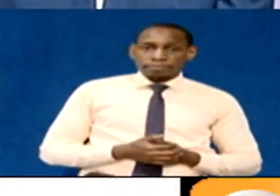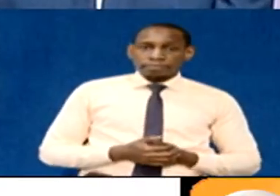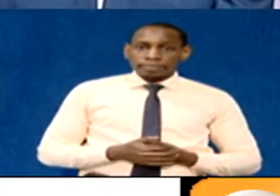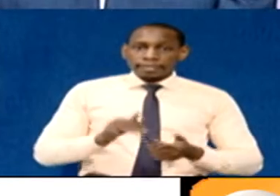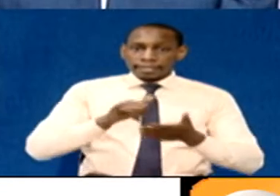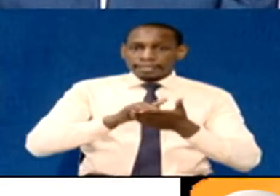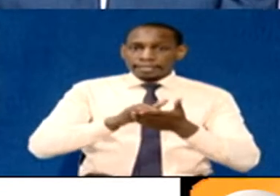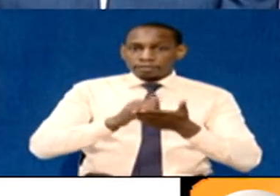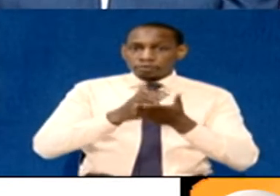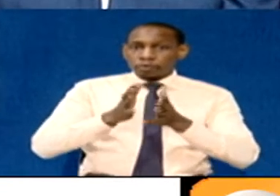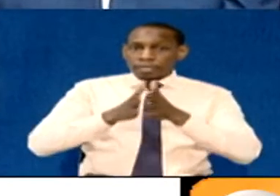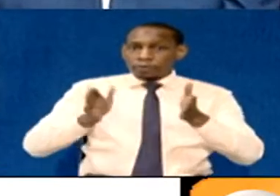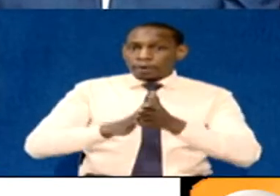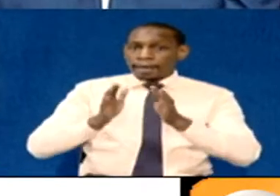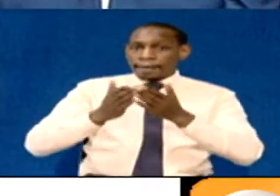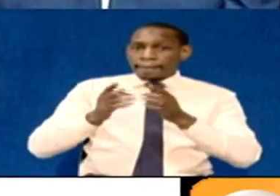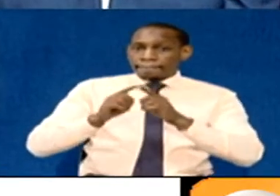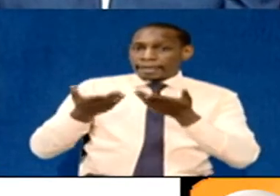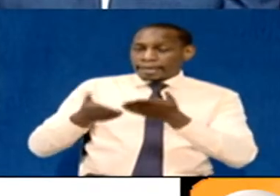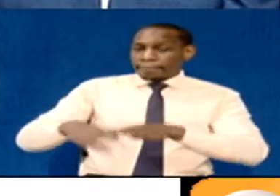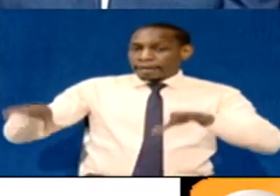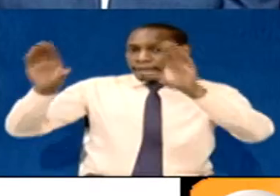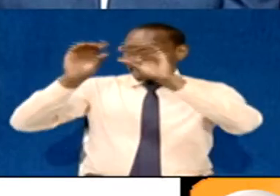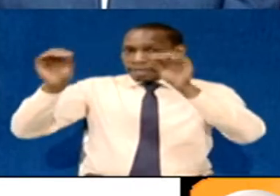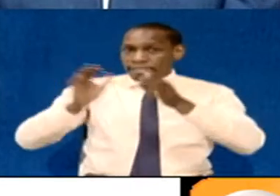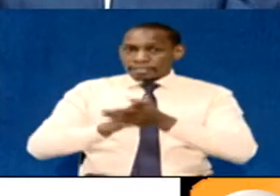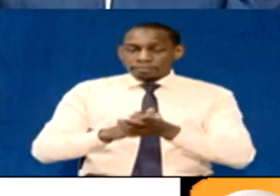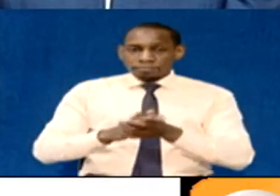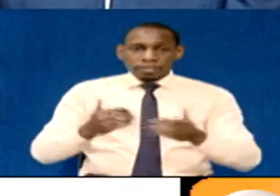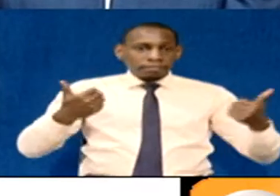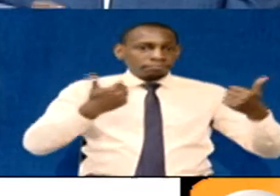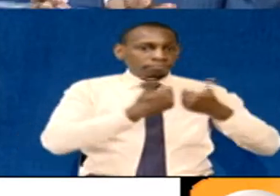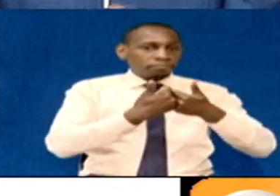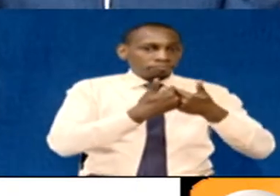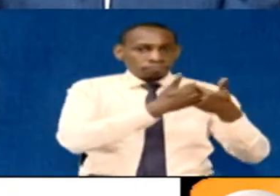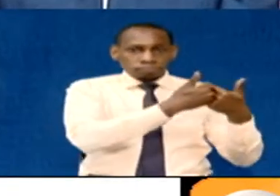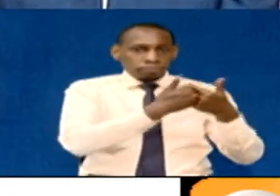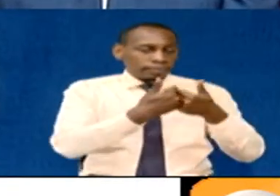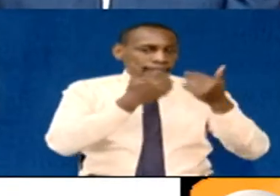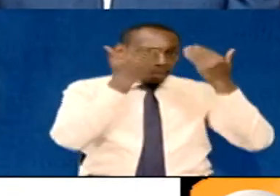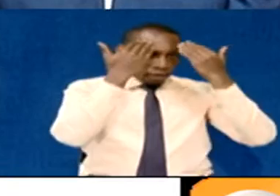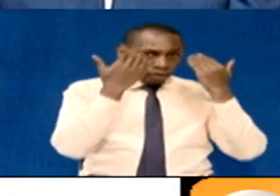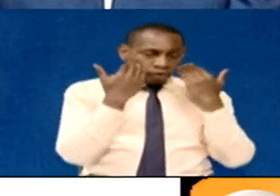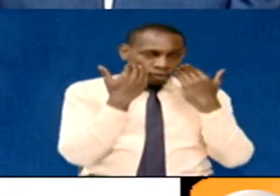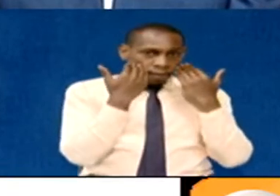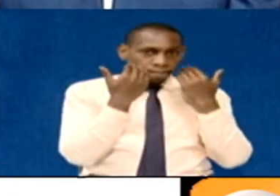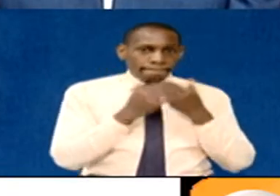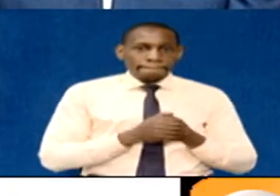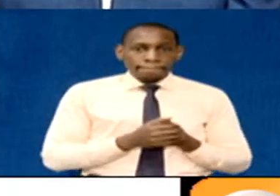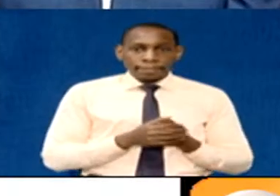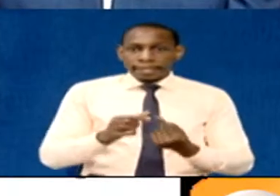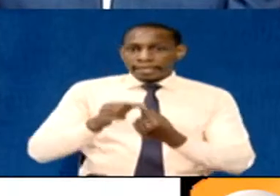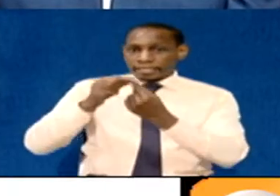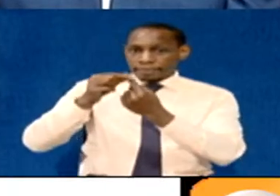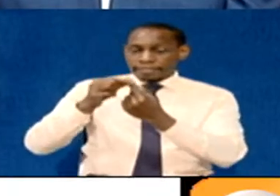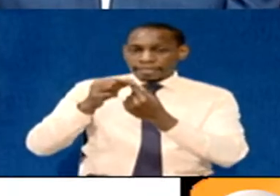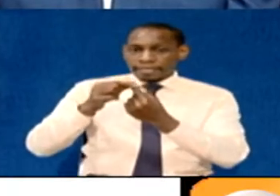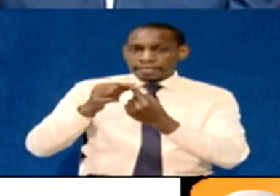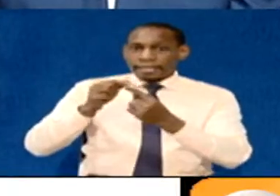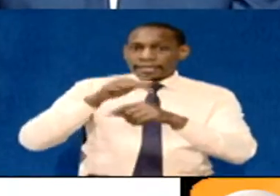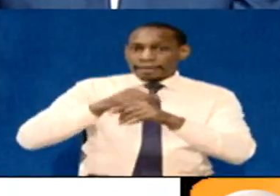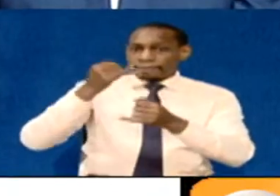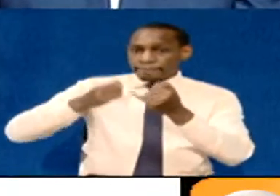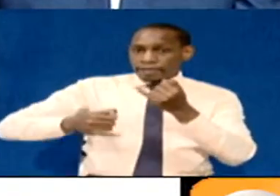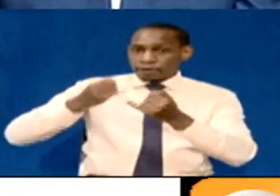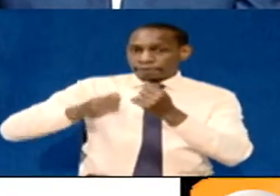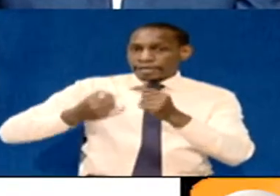something bigger. And yet here he is on a collision course with the judiciary, particularly more so during the